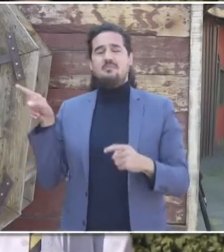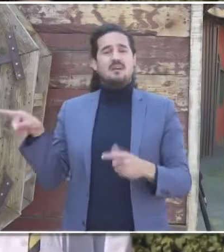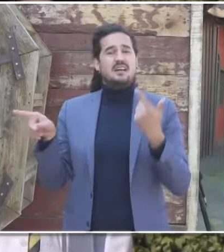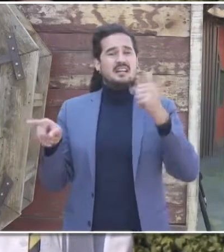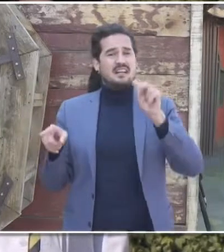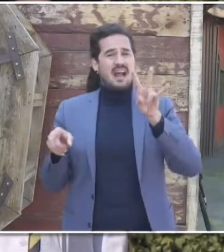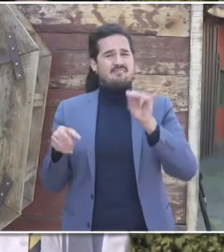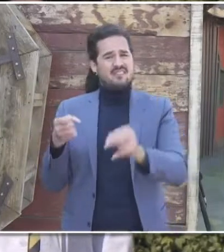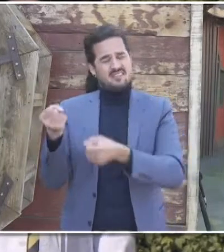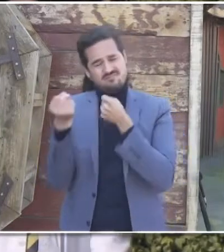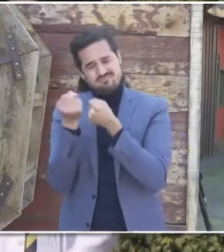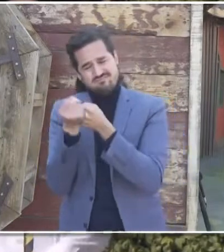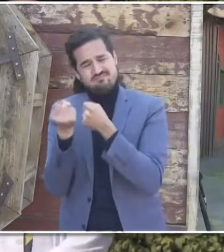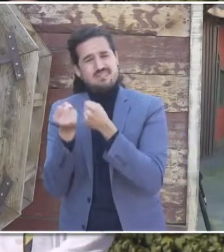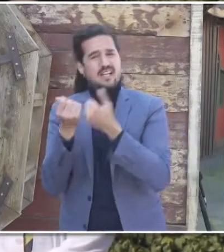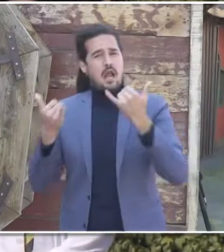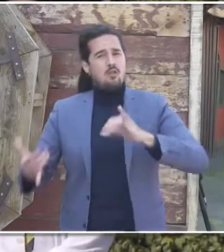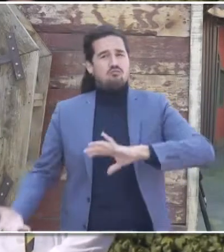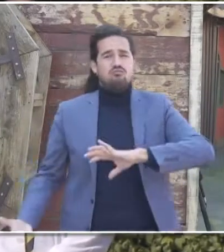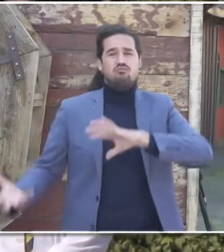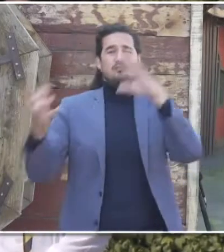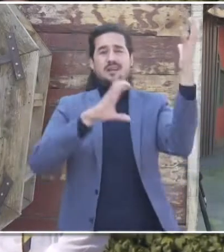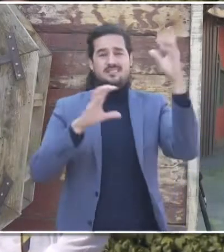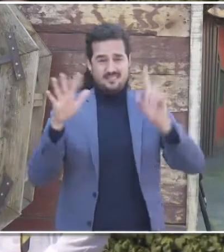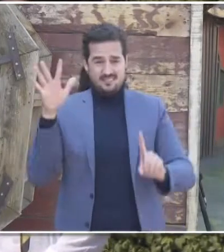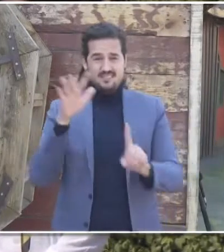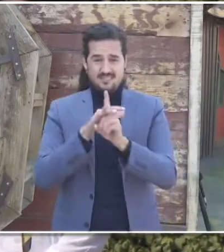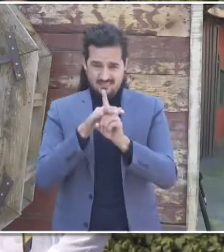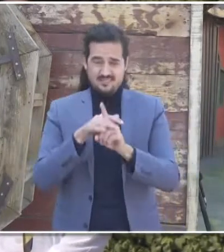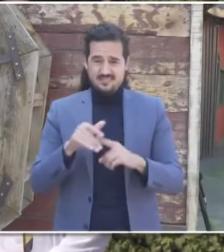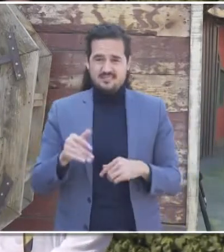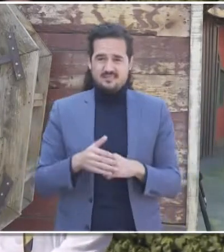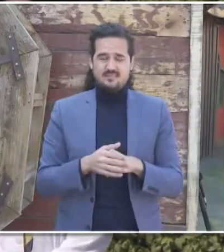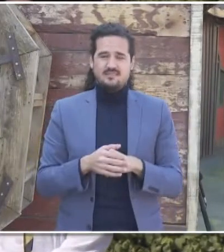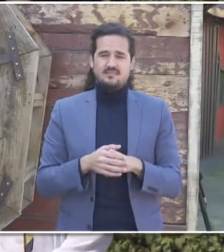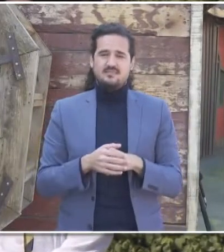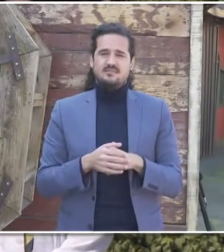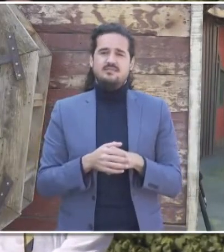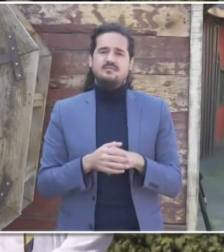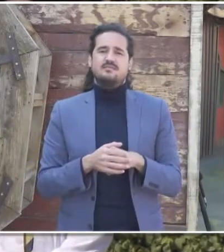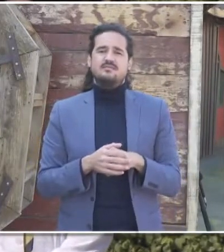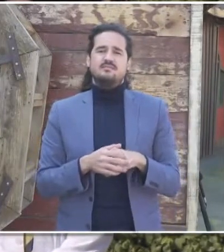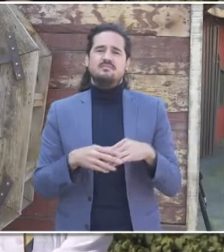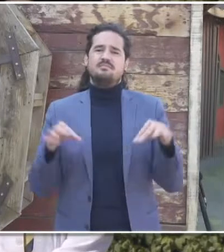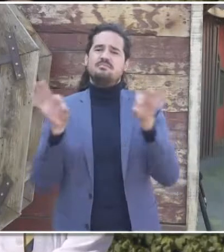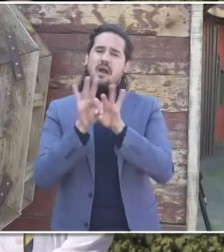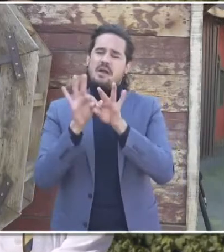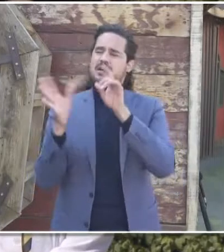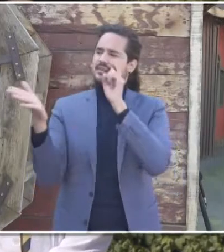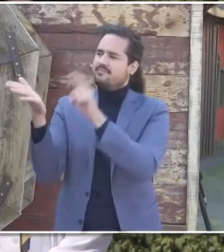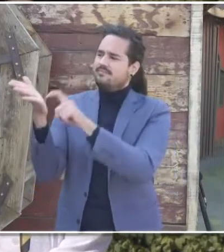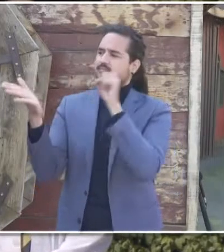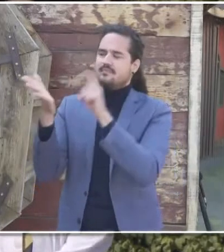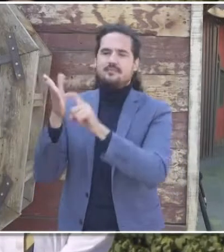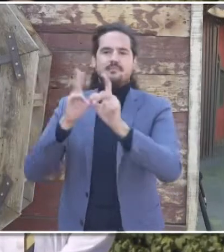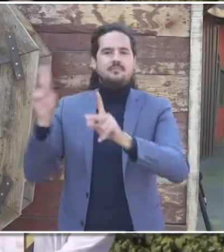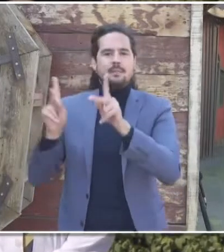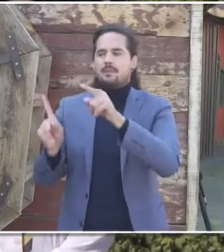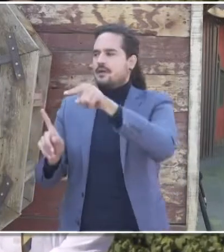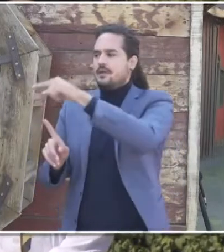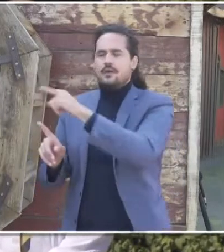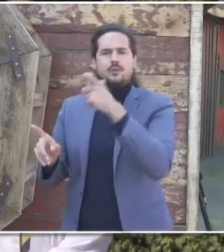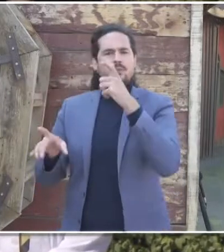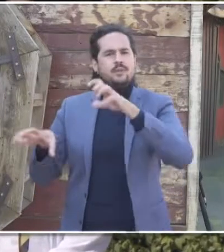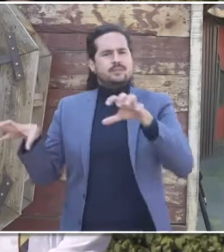though, that we thank those who deserve the most thanks, and that's our healthcare workers. Whether we're talking about